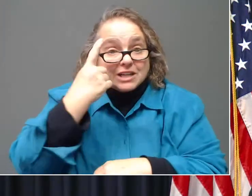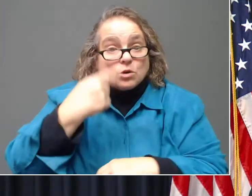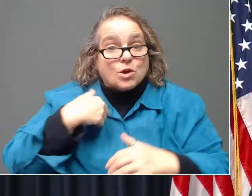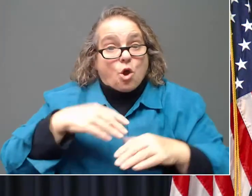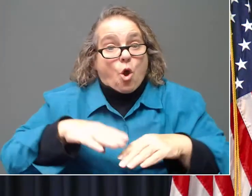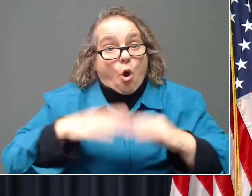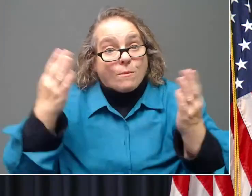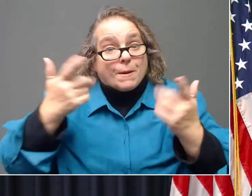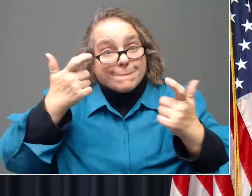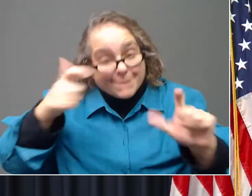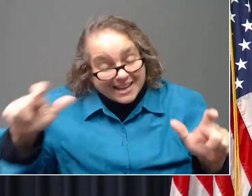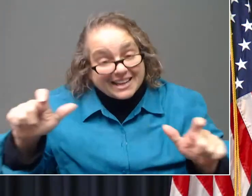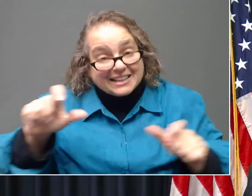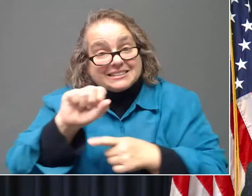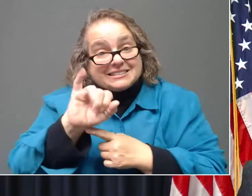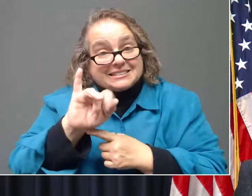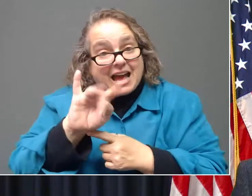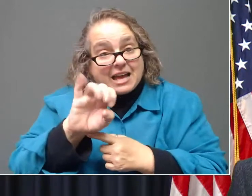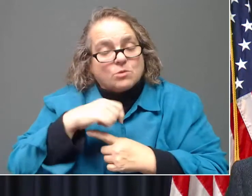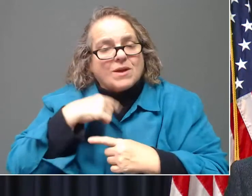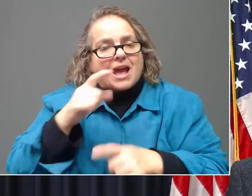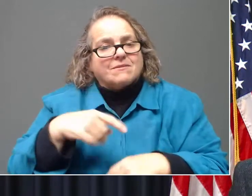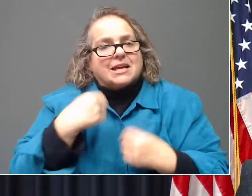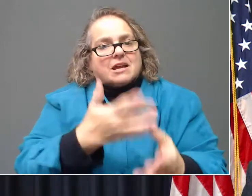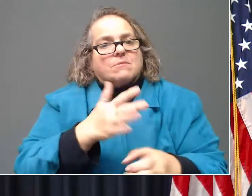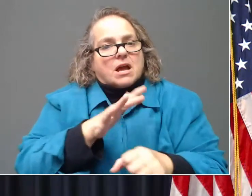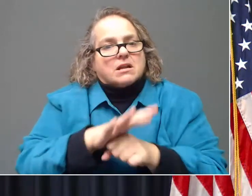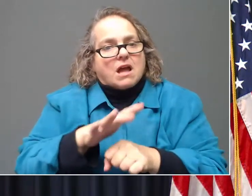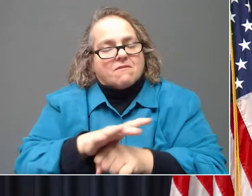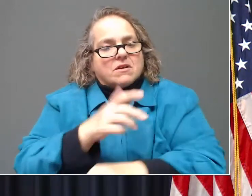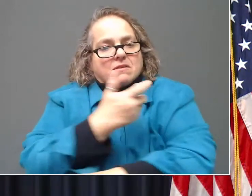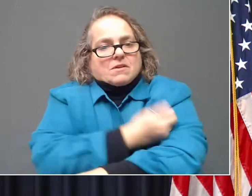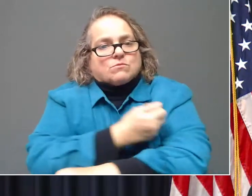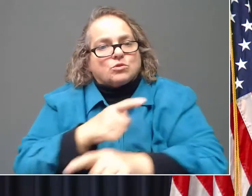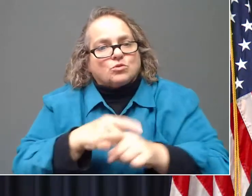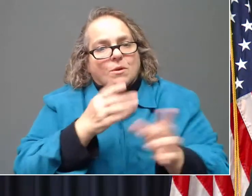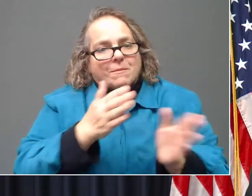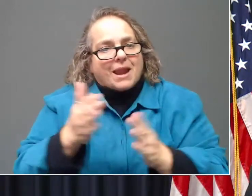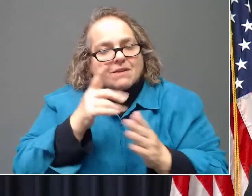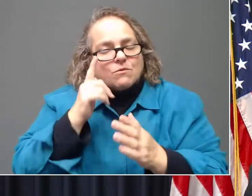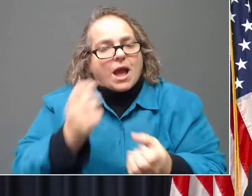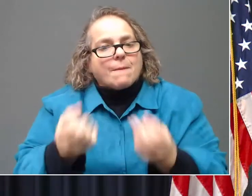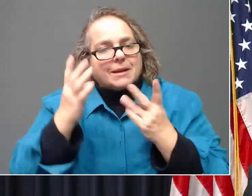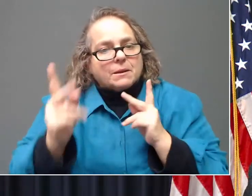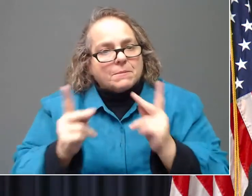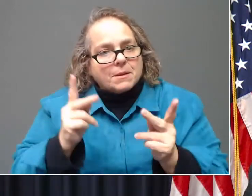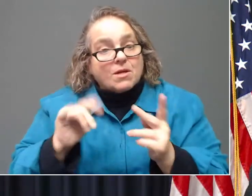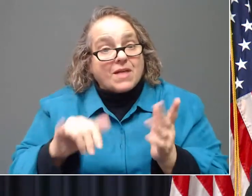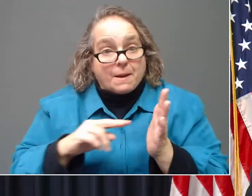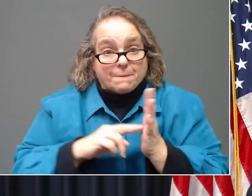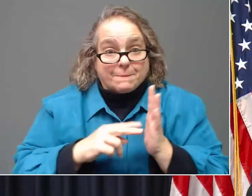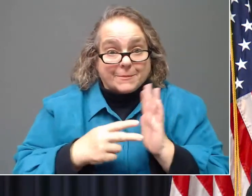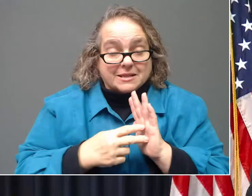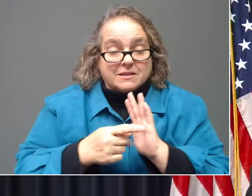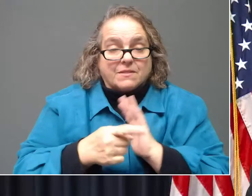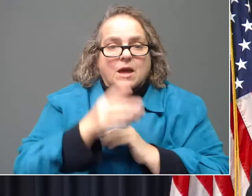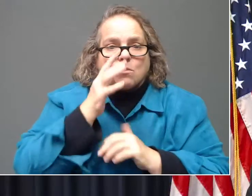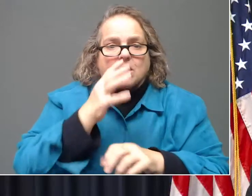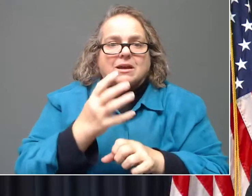them with enough vaccine to plan for staffing. That means they'll be getting a steady